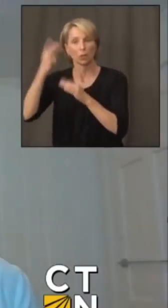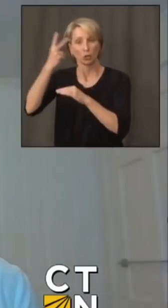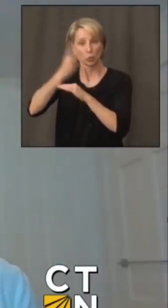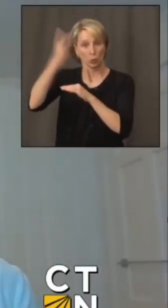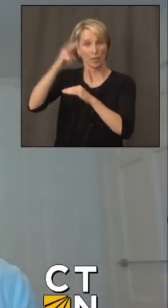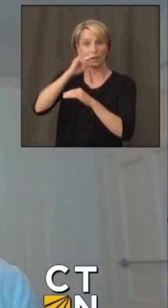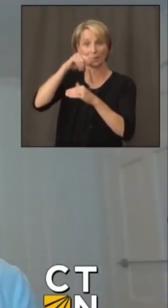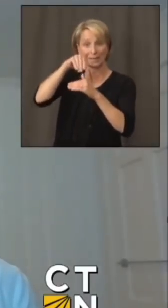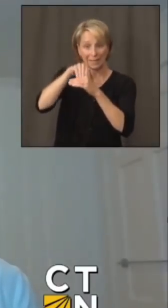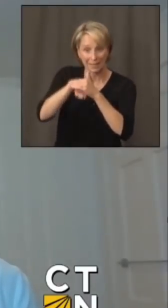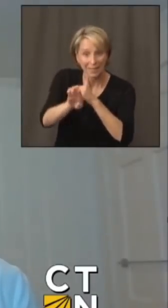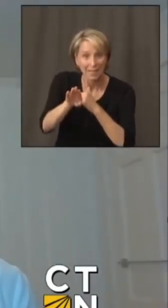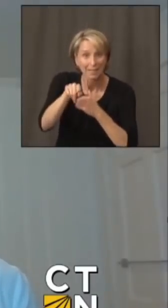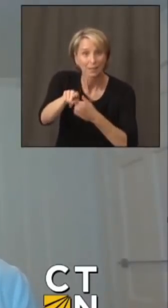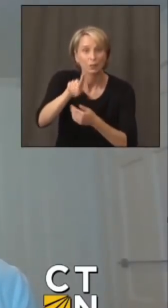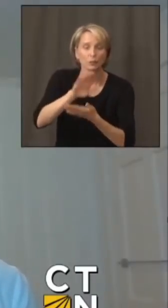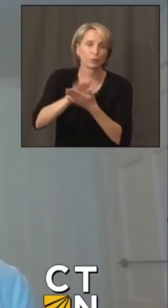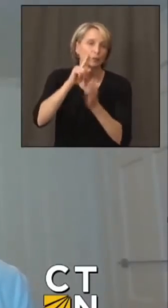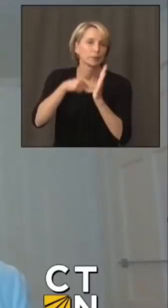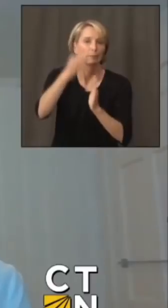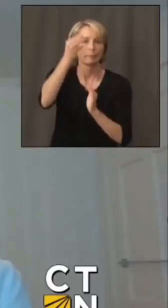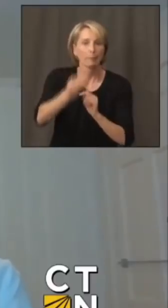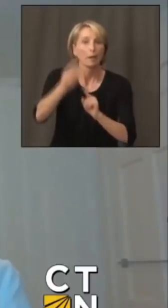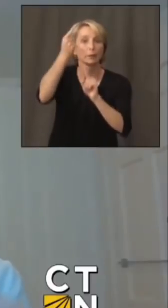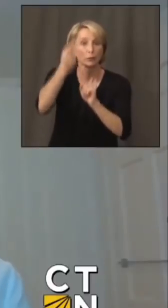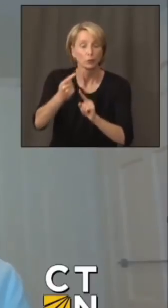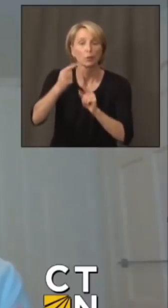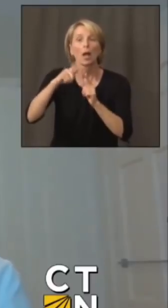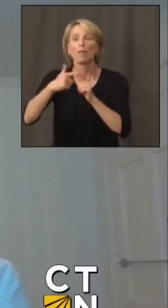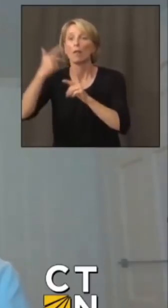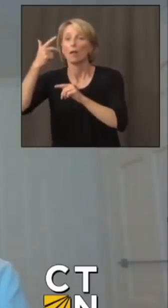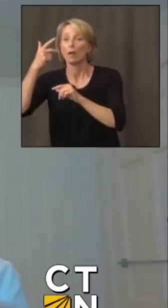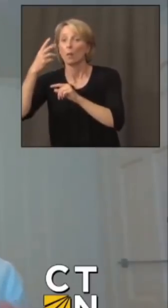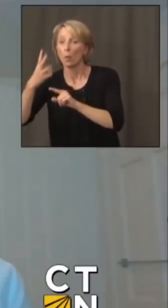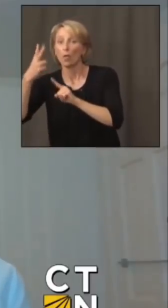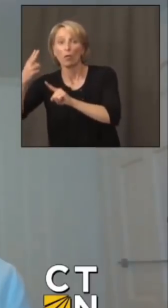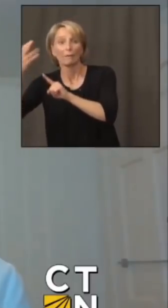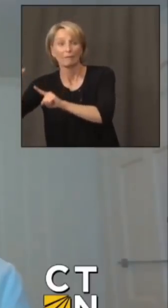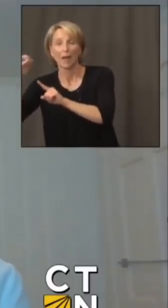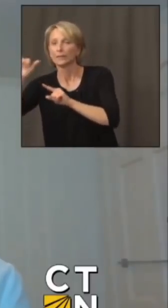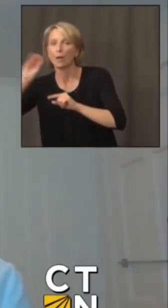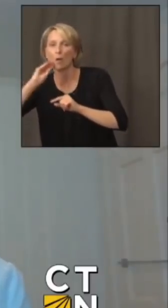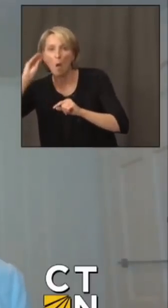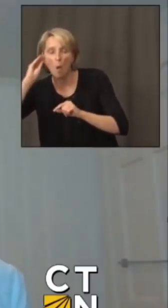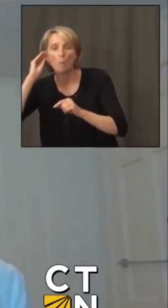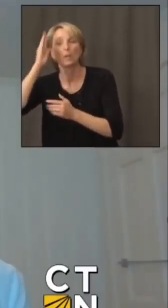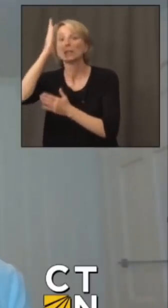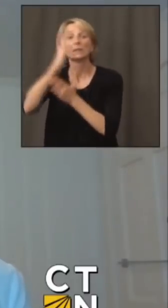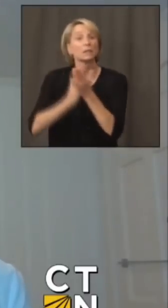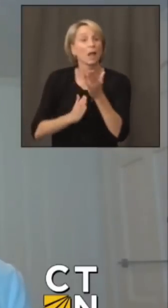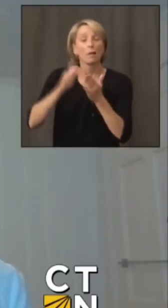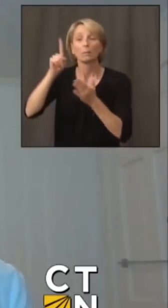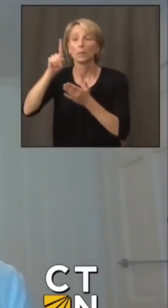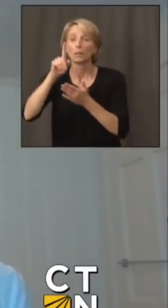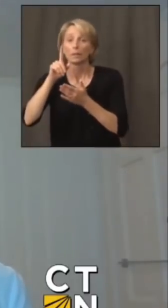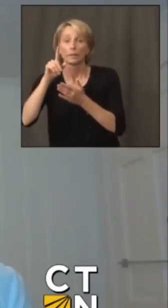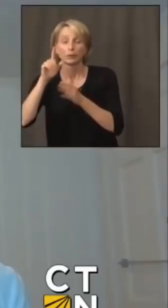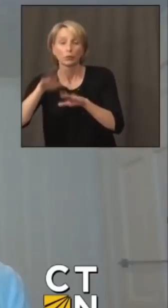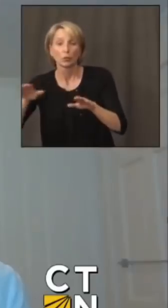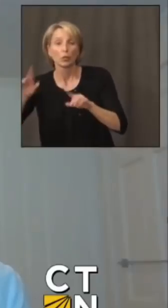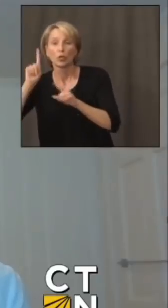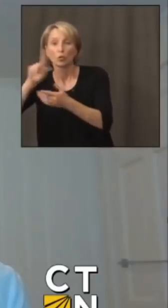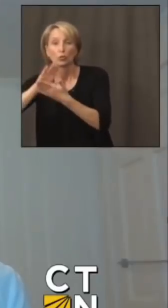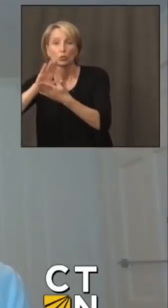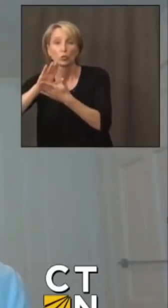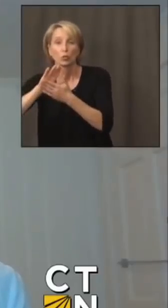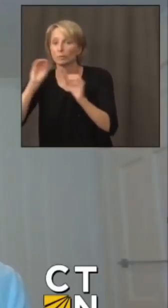as families use them for childcare out of the schools, it's, children back and forth between different cohorts. So